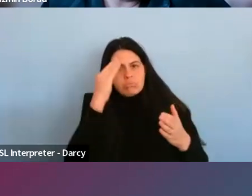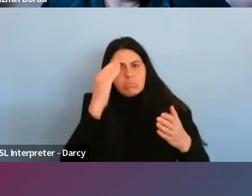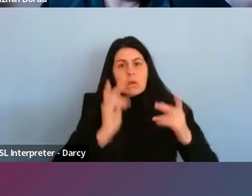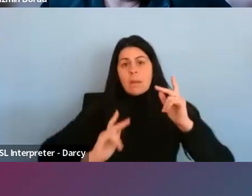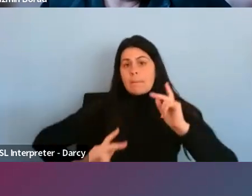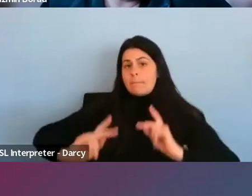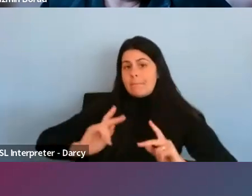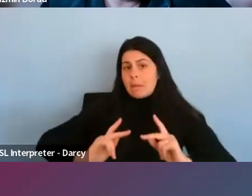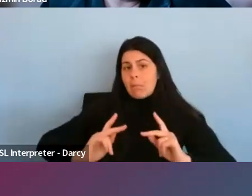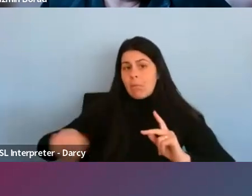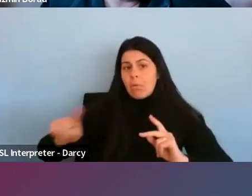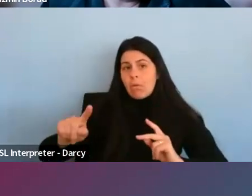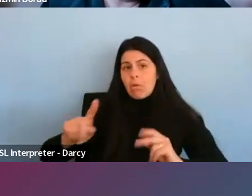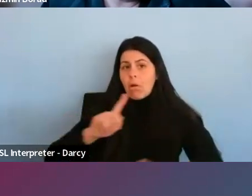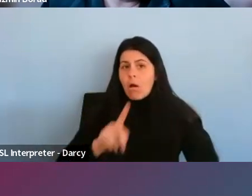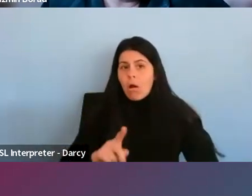are